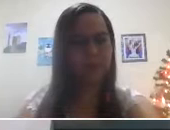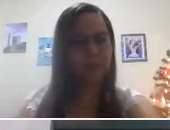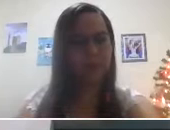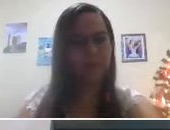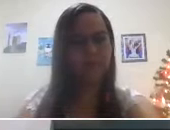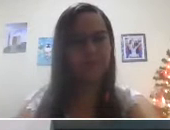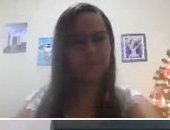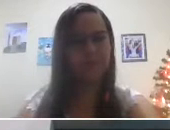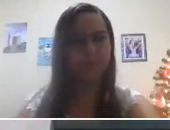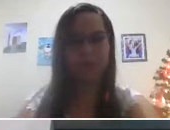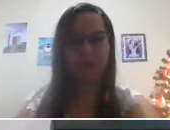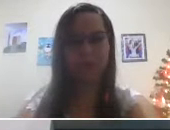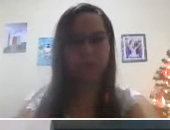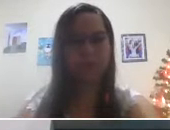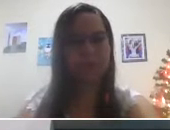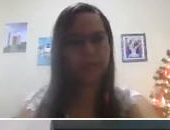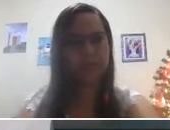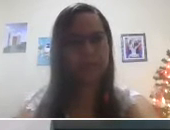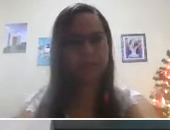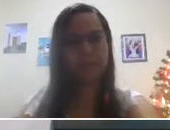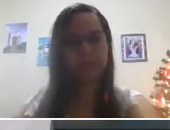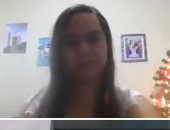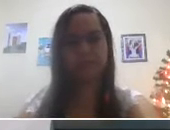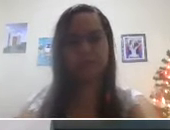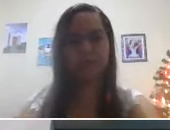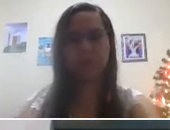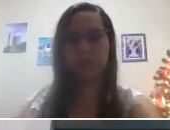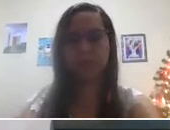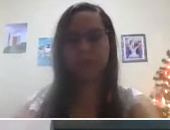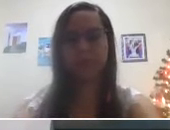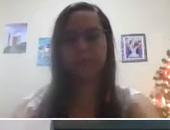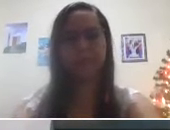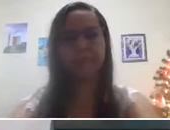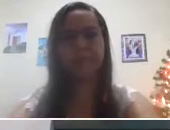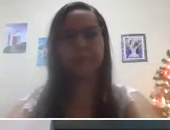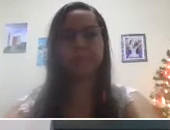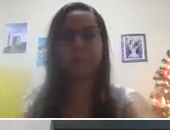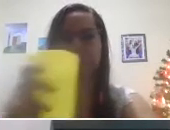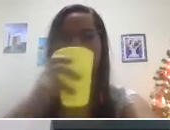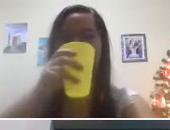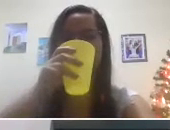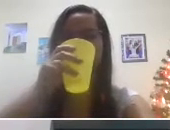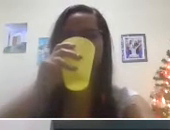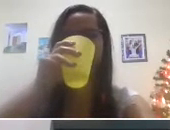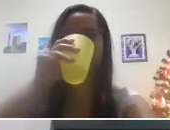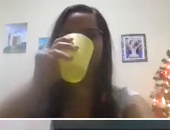Okay, then we have, I have dark brown eyes. What's the question?